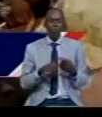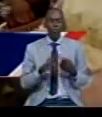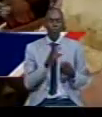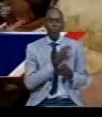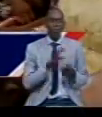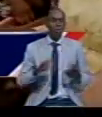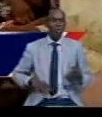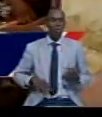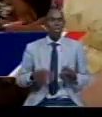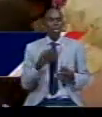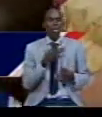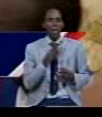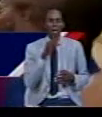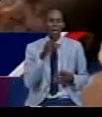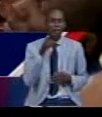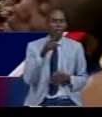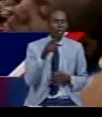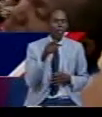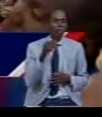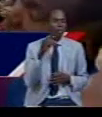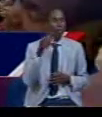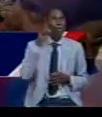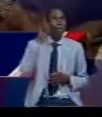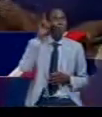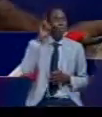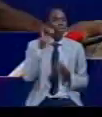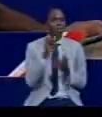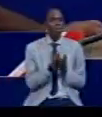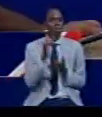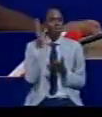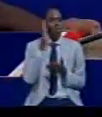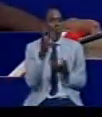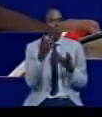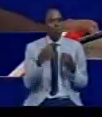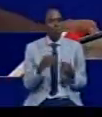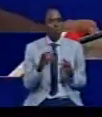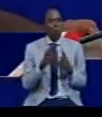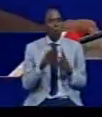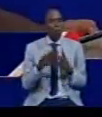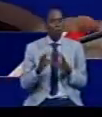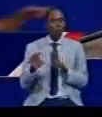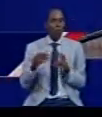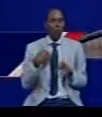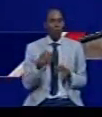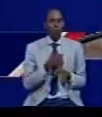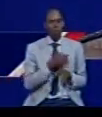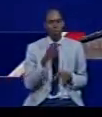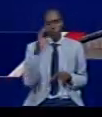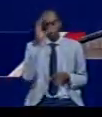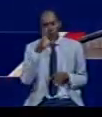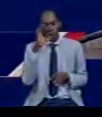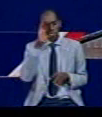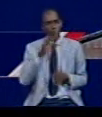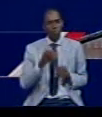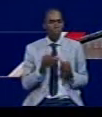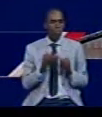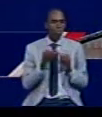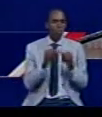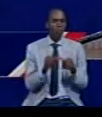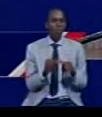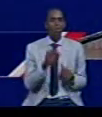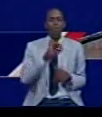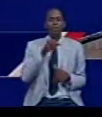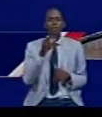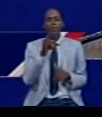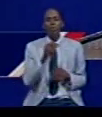he that shall come? Or do we look for another? John wanted to know, are